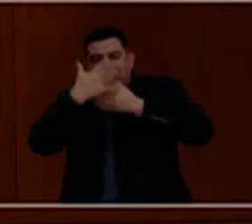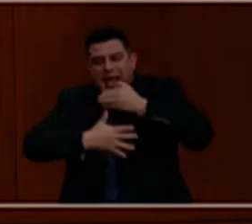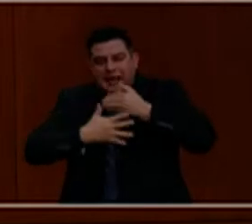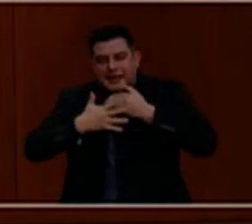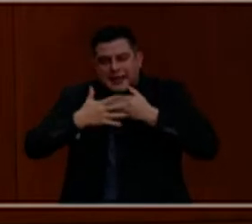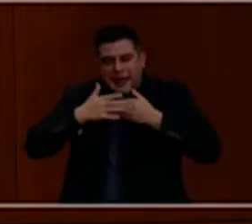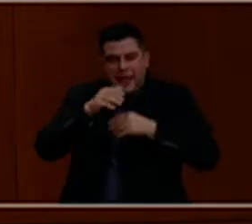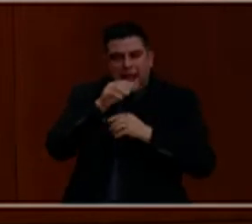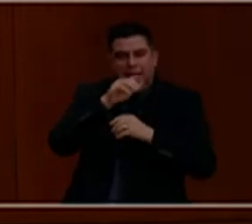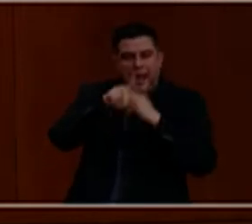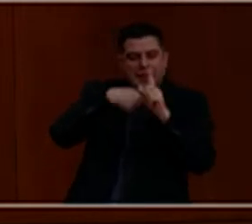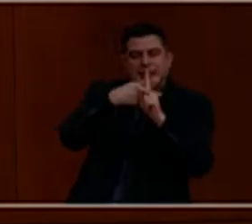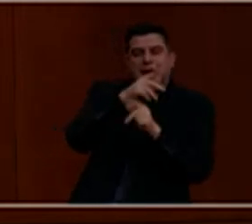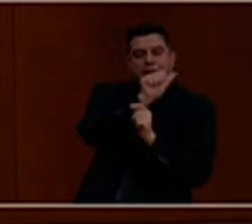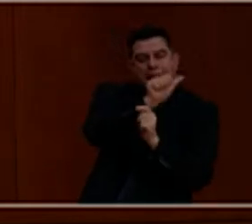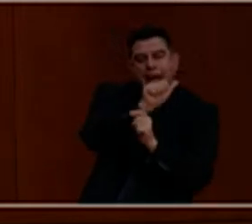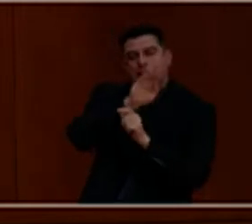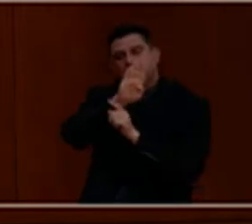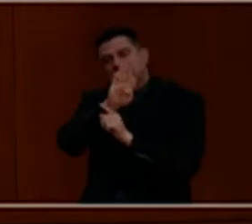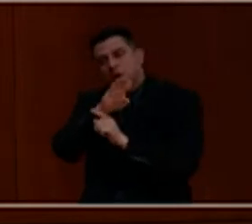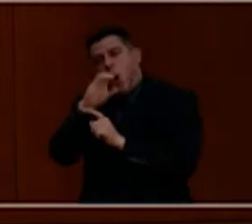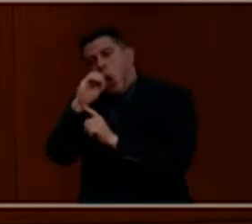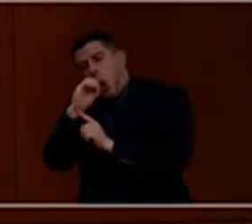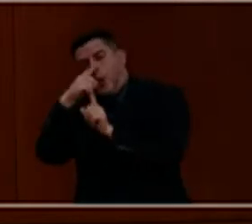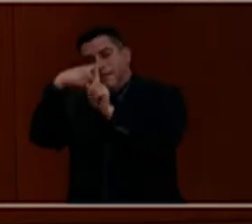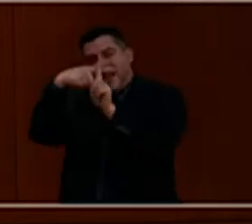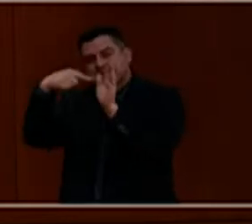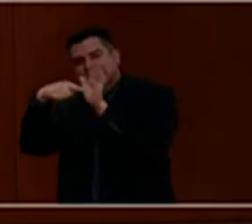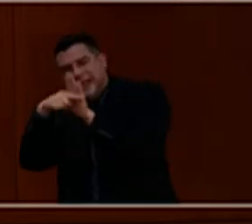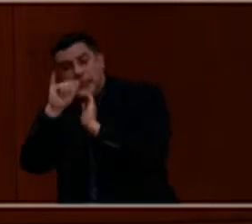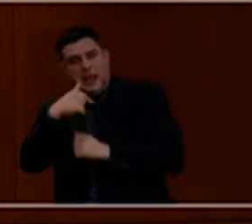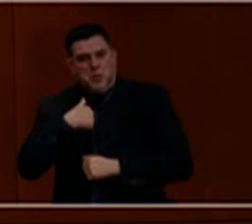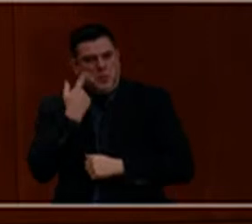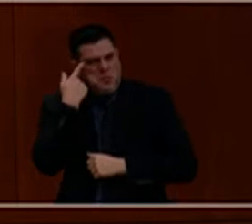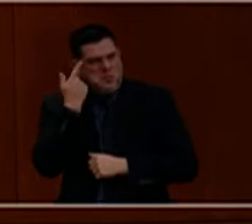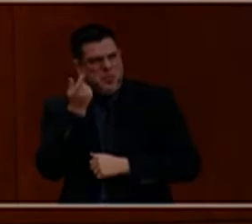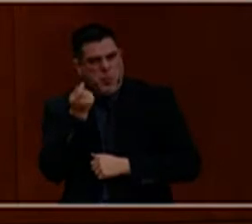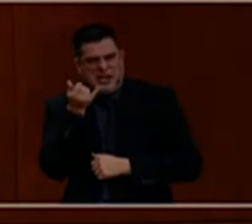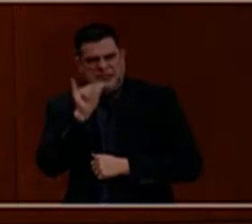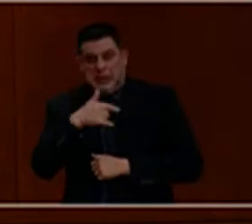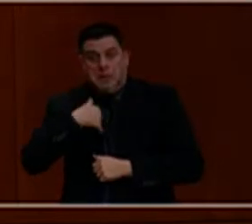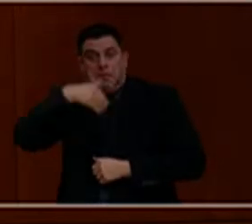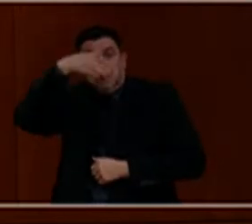O negative, so I can help. I can help anybody with my blood. So